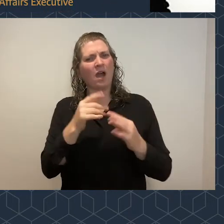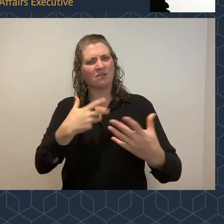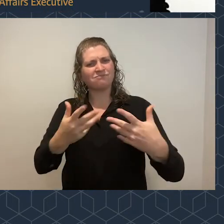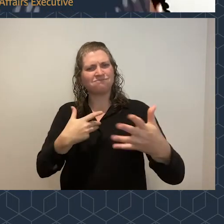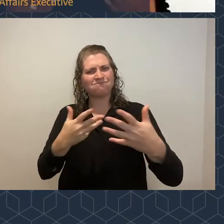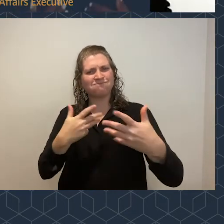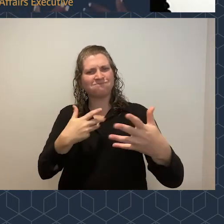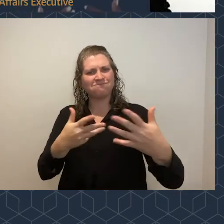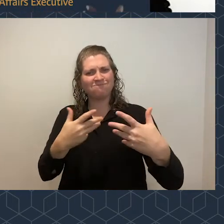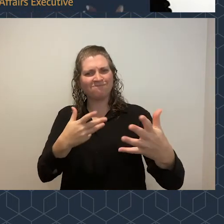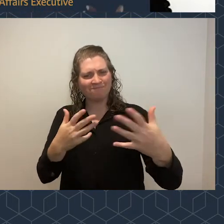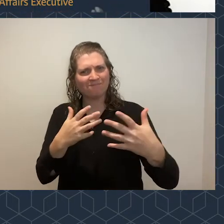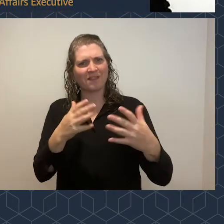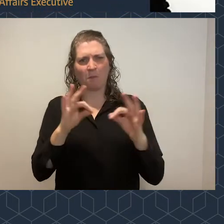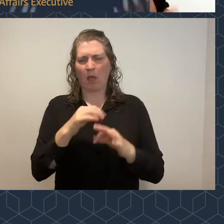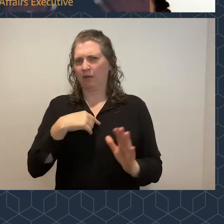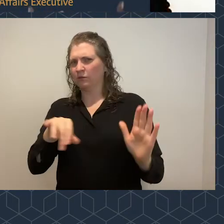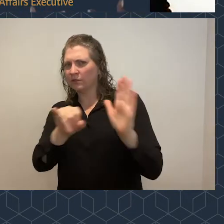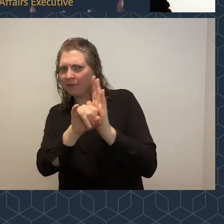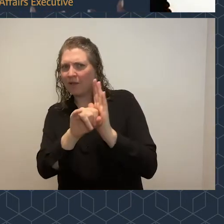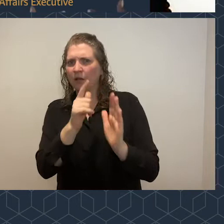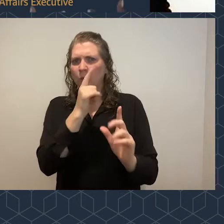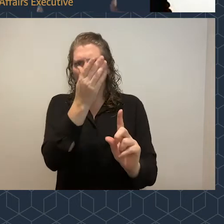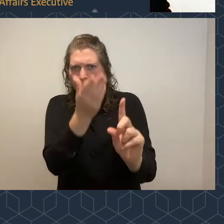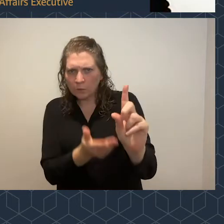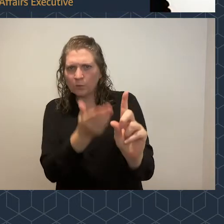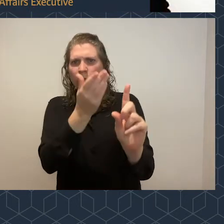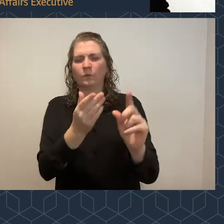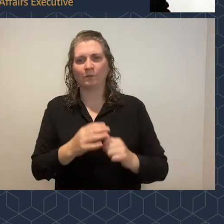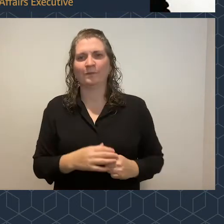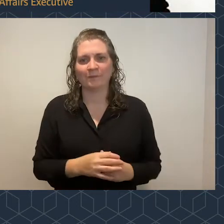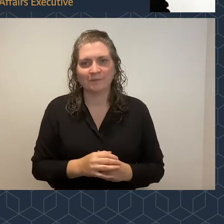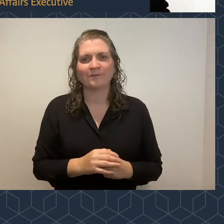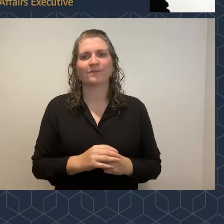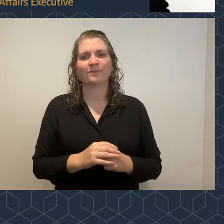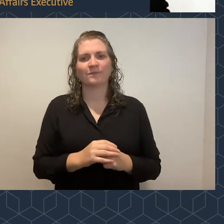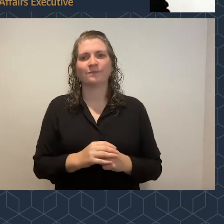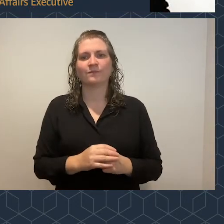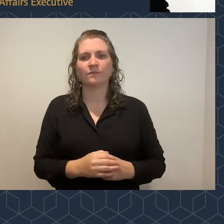women to find our voice and our way, and to identify those